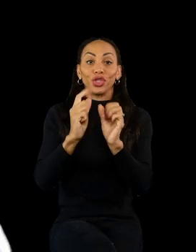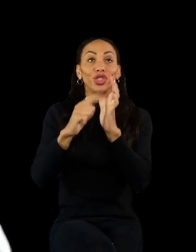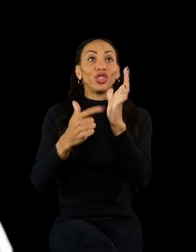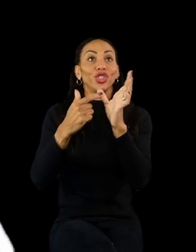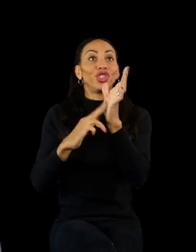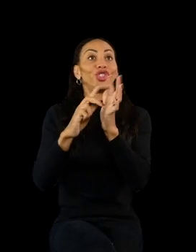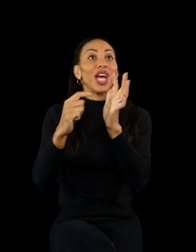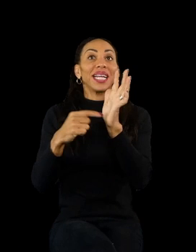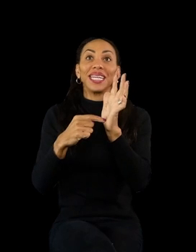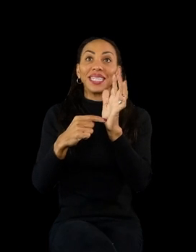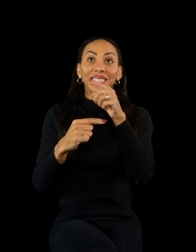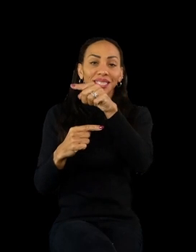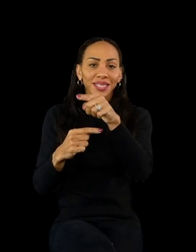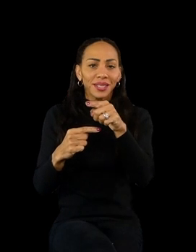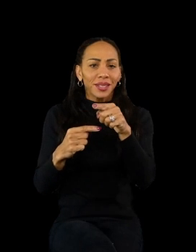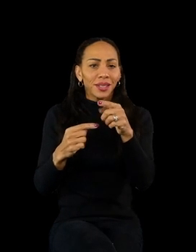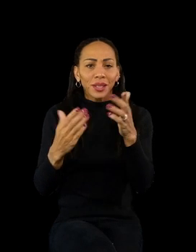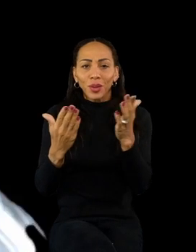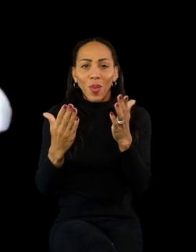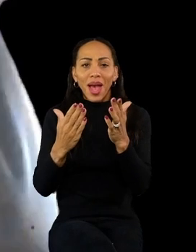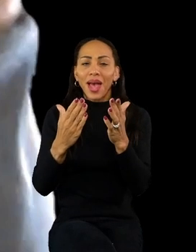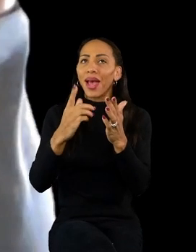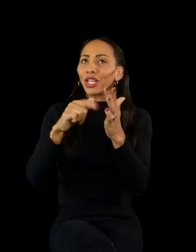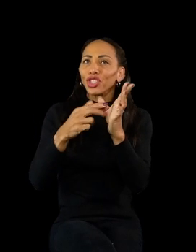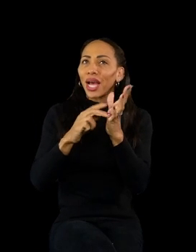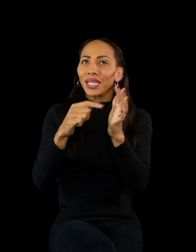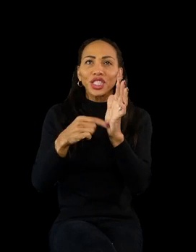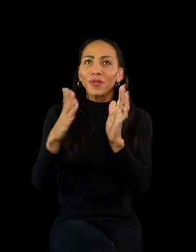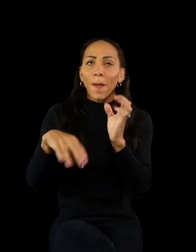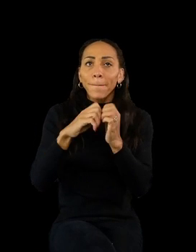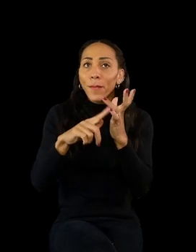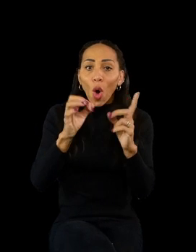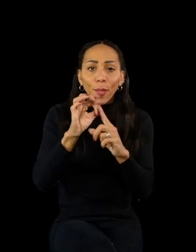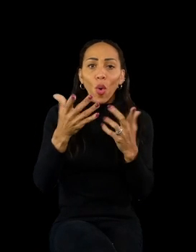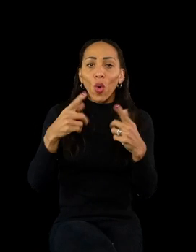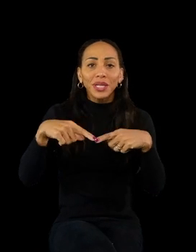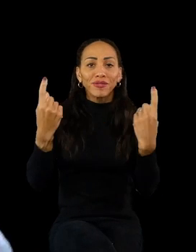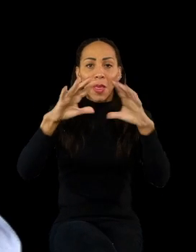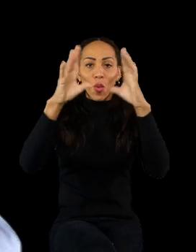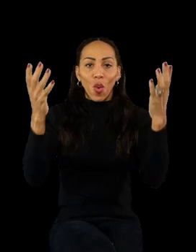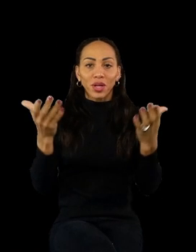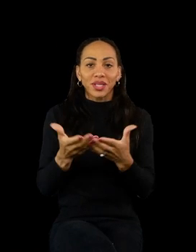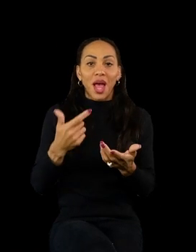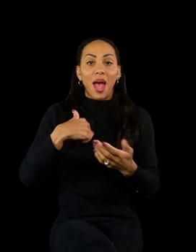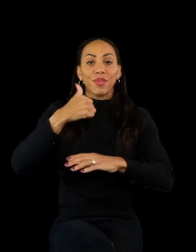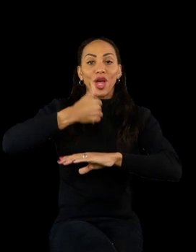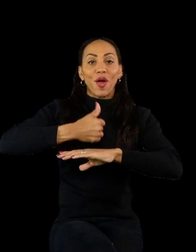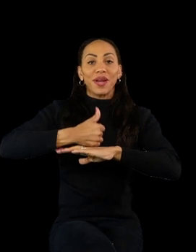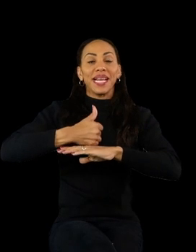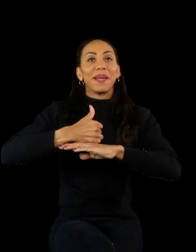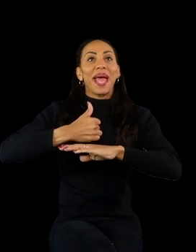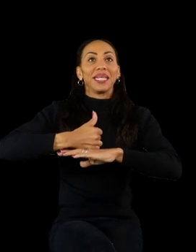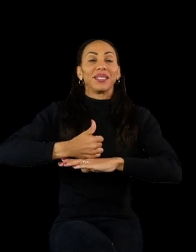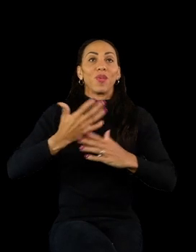I haven't mentioned Janet yet. Sorry, Janet. Also, is Janet, where are you from? You offer also some BOP, or are you elsewhere in the world? Where are you?